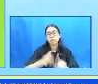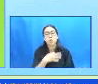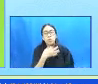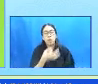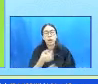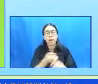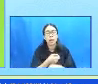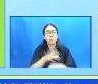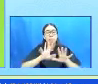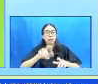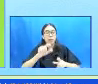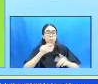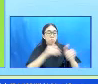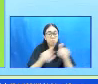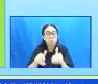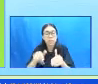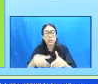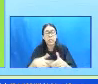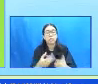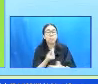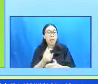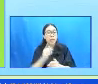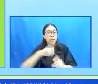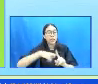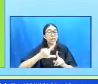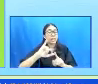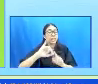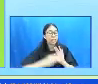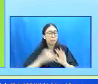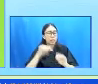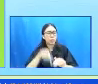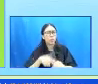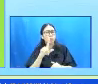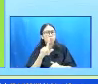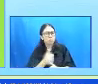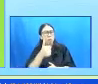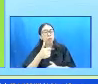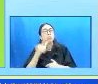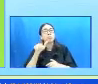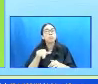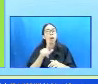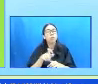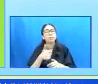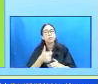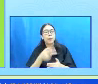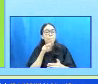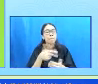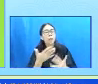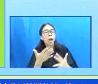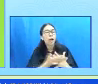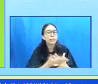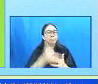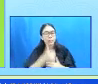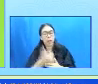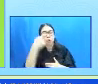predictable, and also accessible. It means that it will support the preparedness, adaptation, mitigation, and compensation for the loss